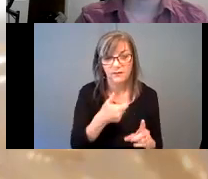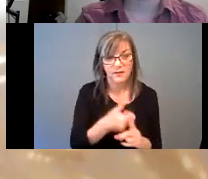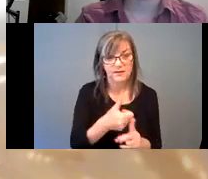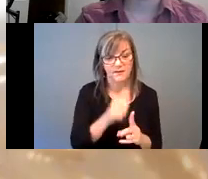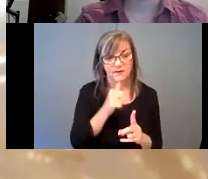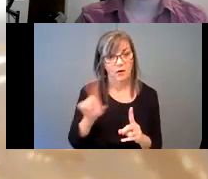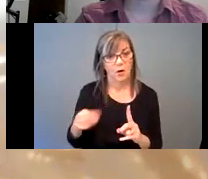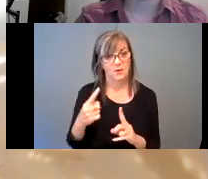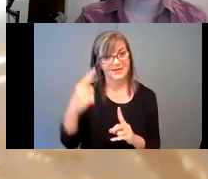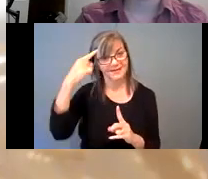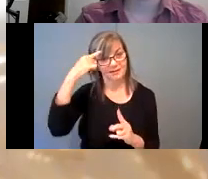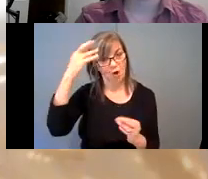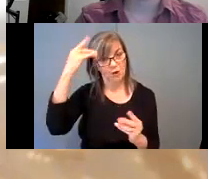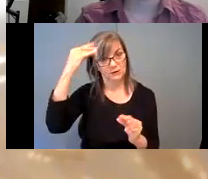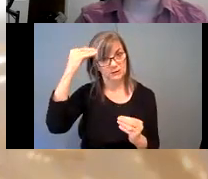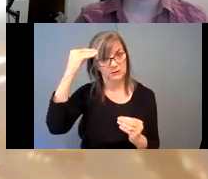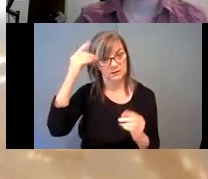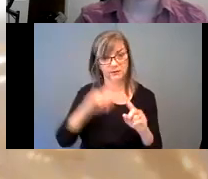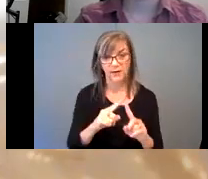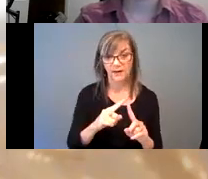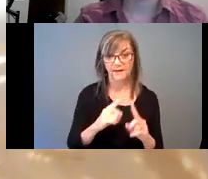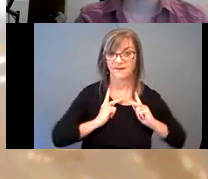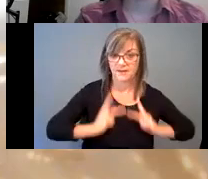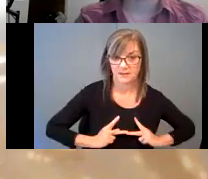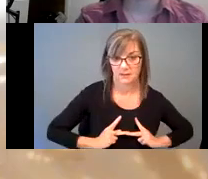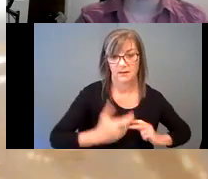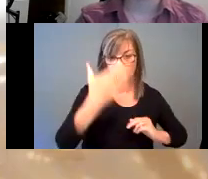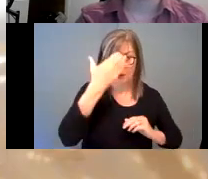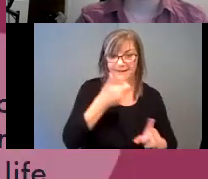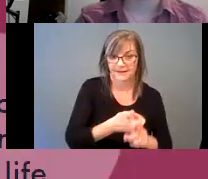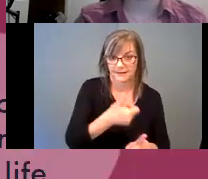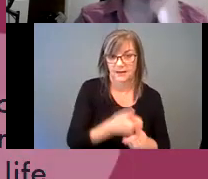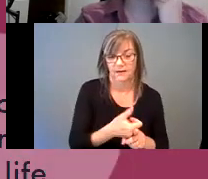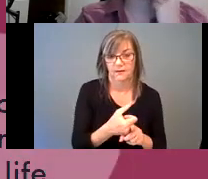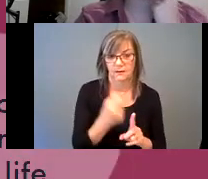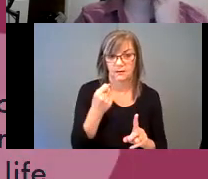thinking process. It can be something that just kind of happens automatically.